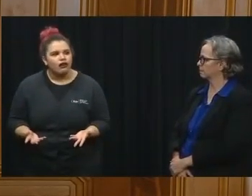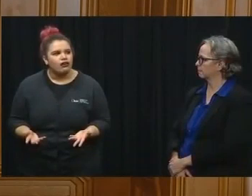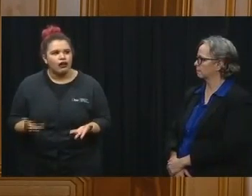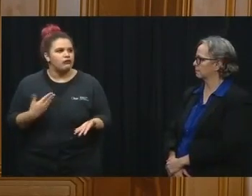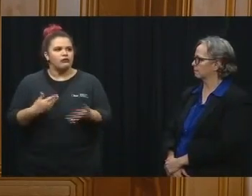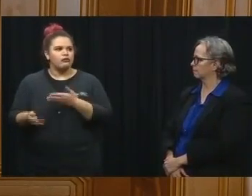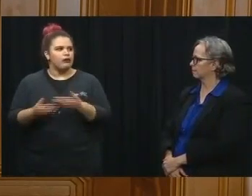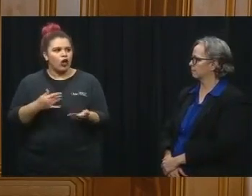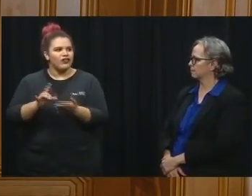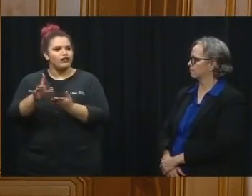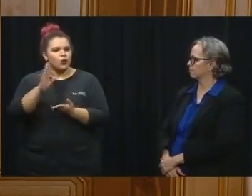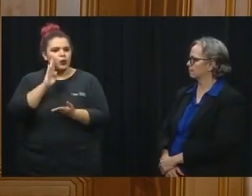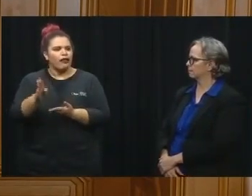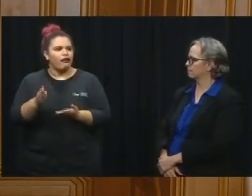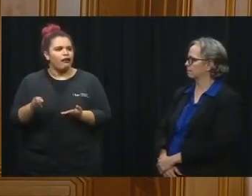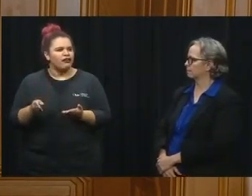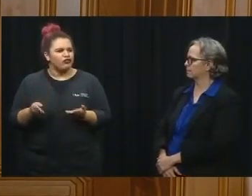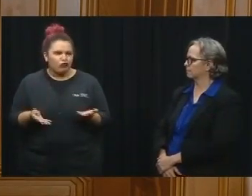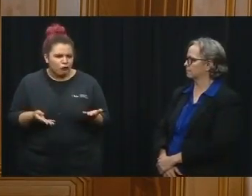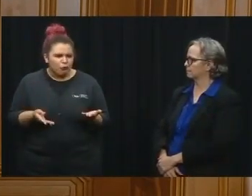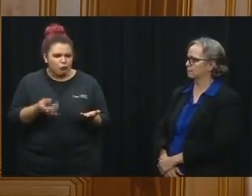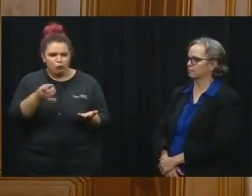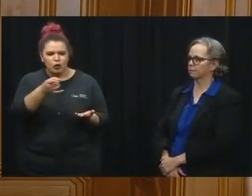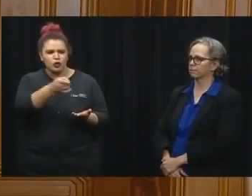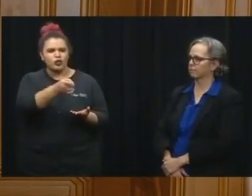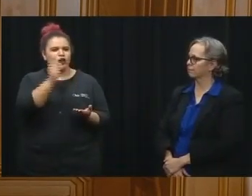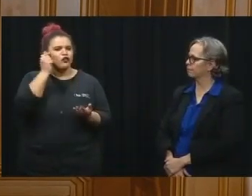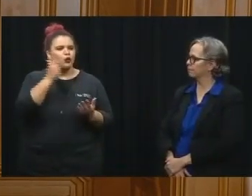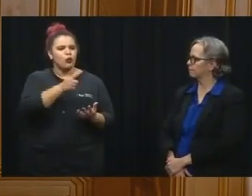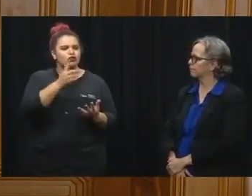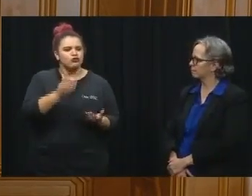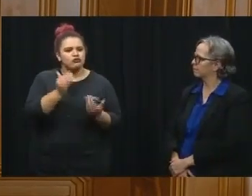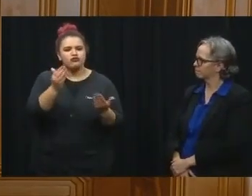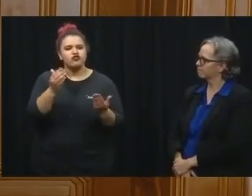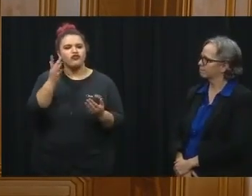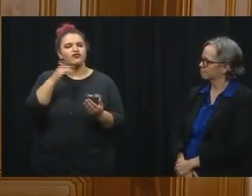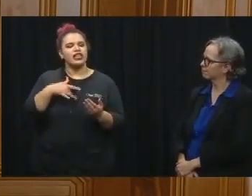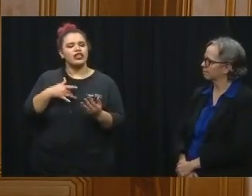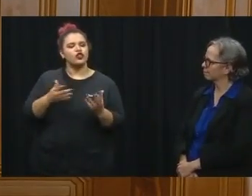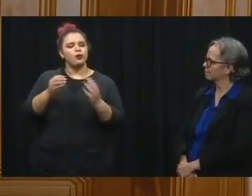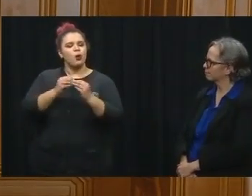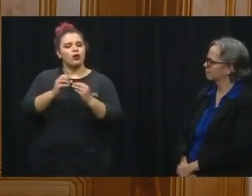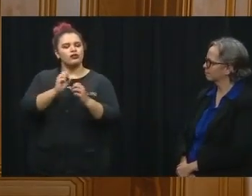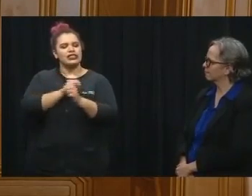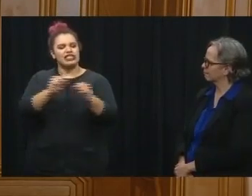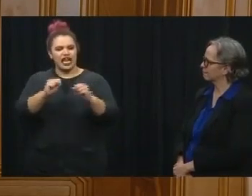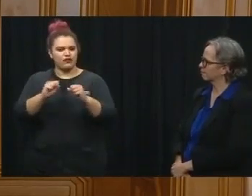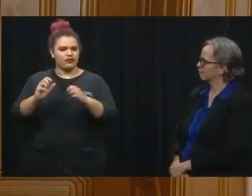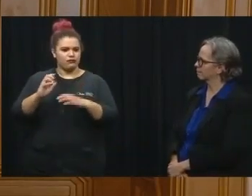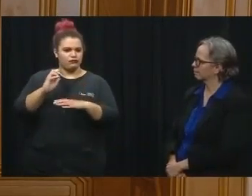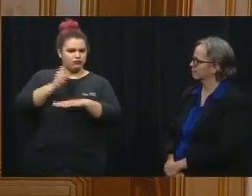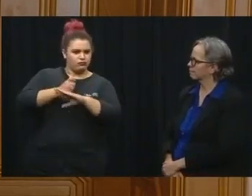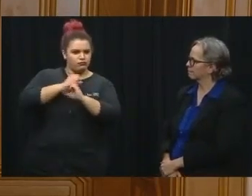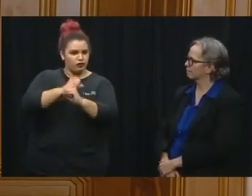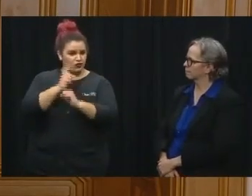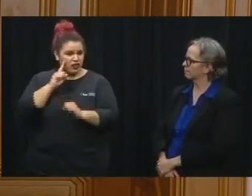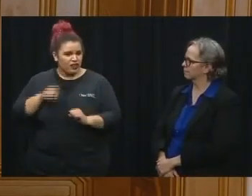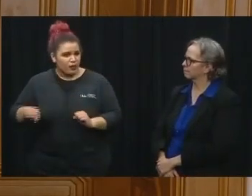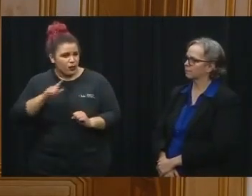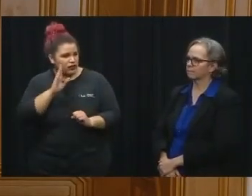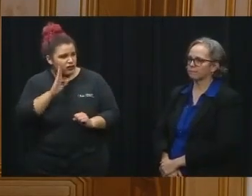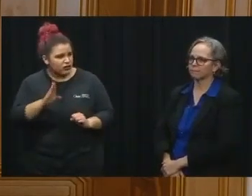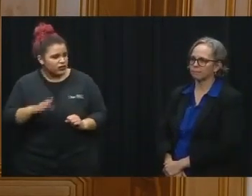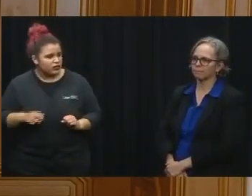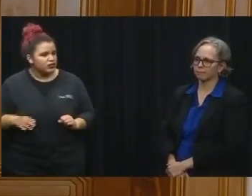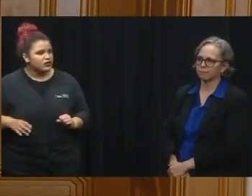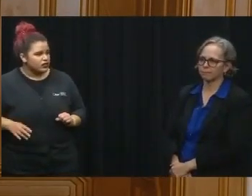there other sort of maybe safety net things out there for them? Well, the package that was just passed by United